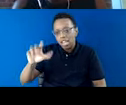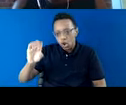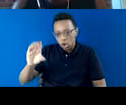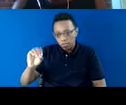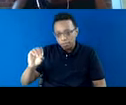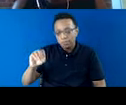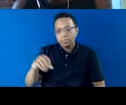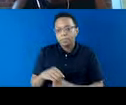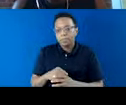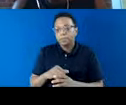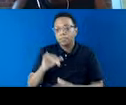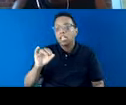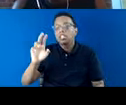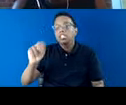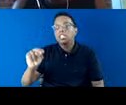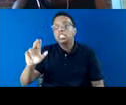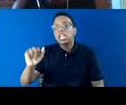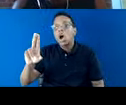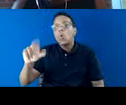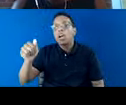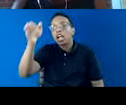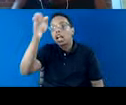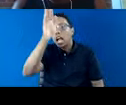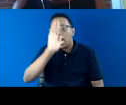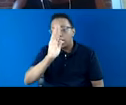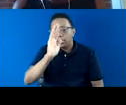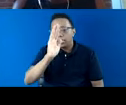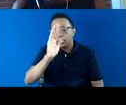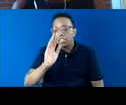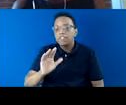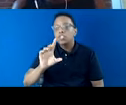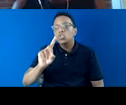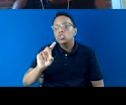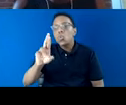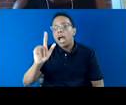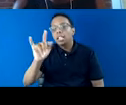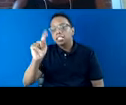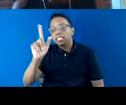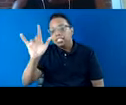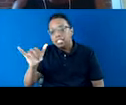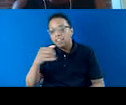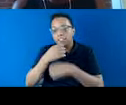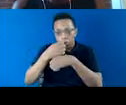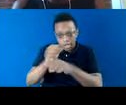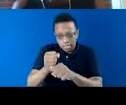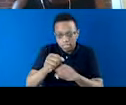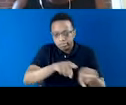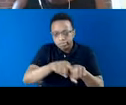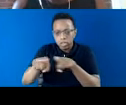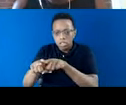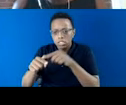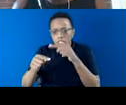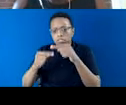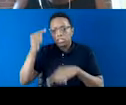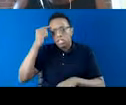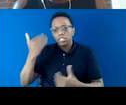the Nahuatl god of duality of creation, and is also thought to have a